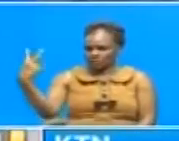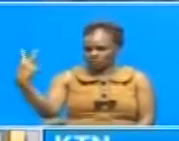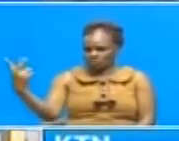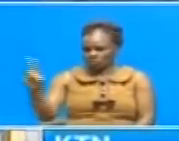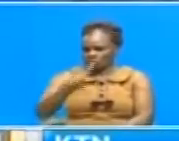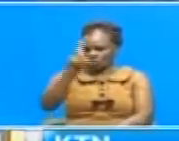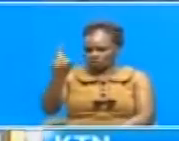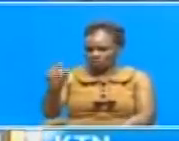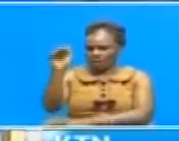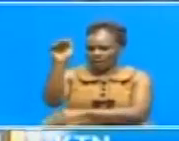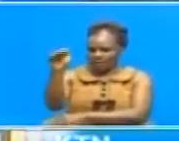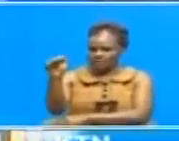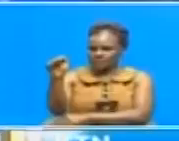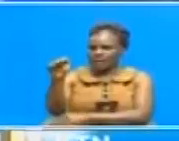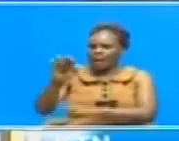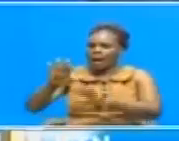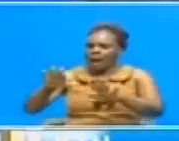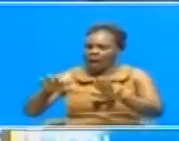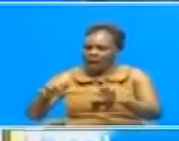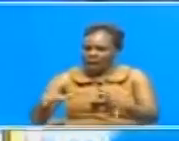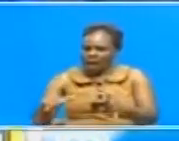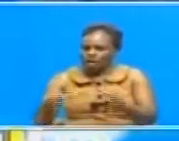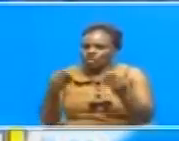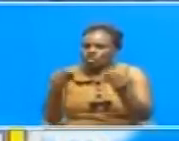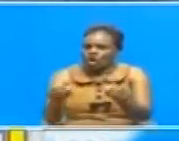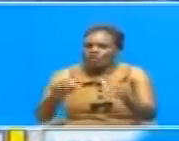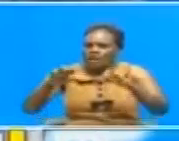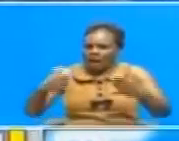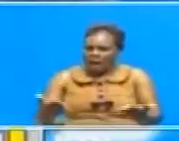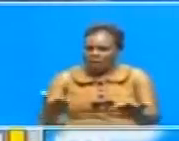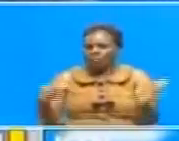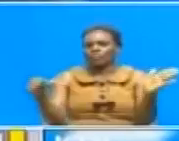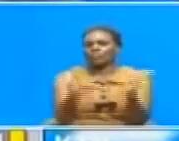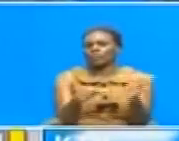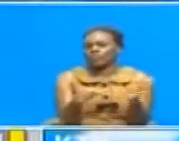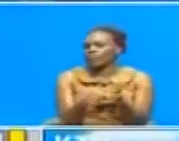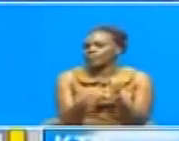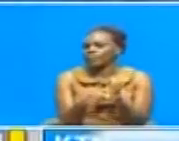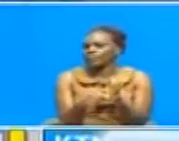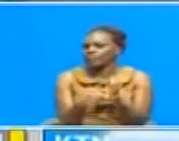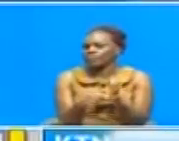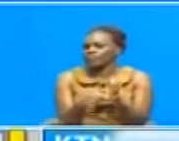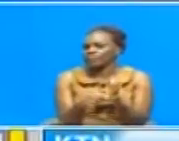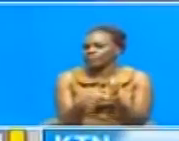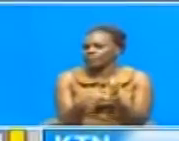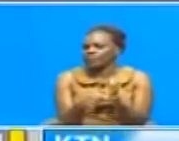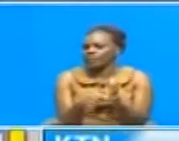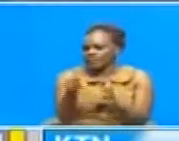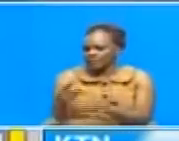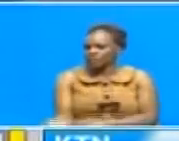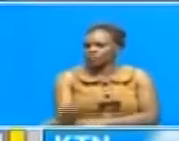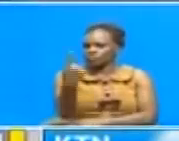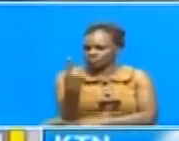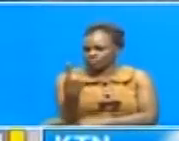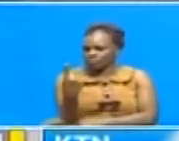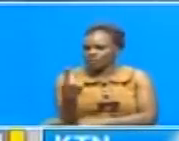Ask the question, how do we deal with this problem? And what has caused us to